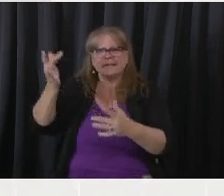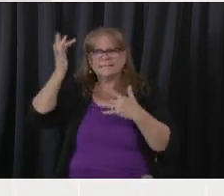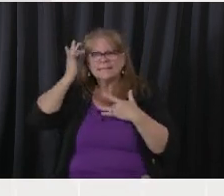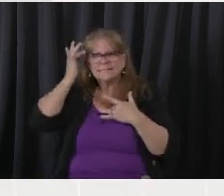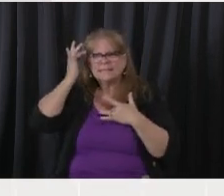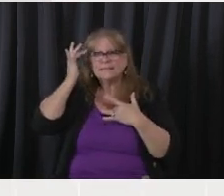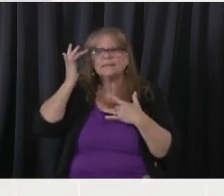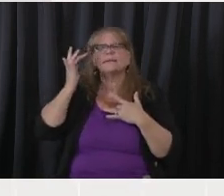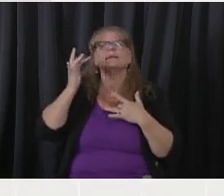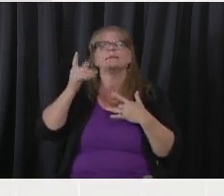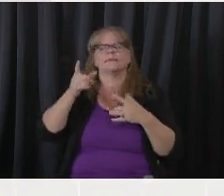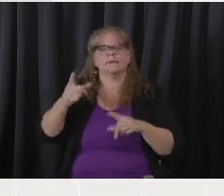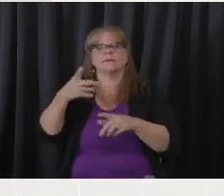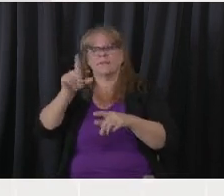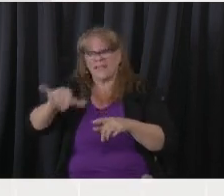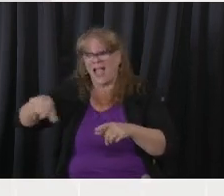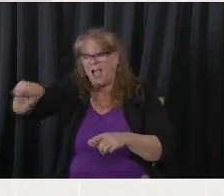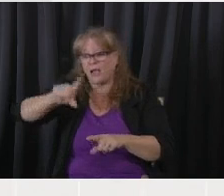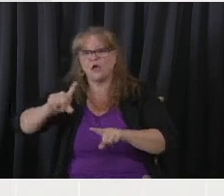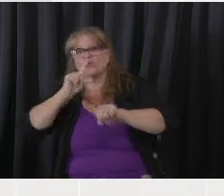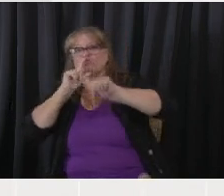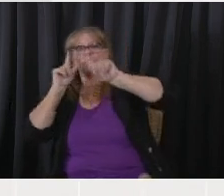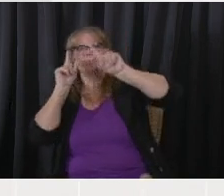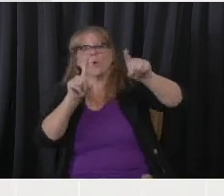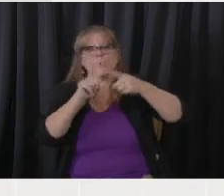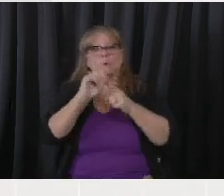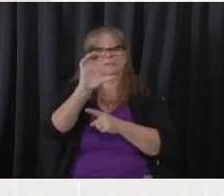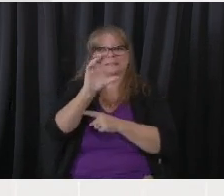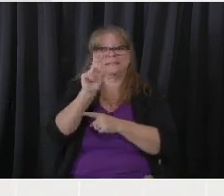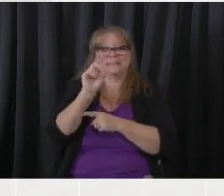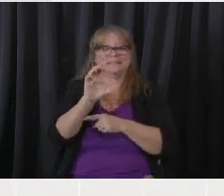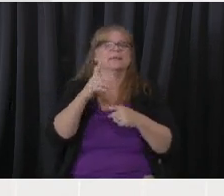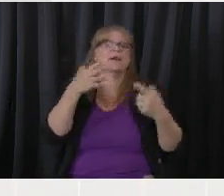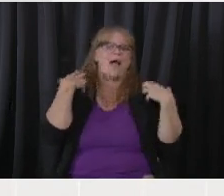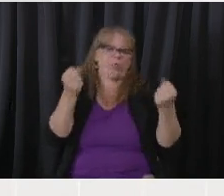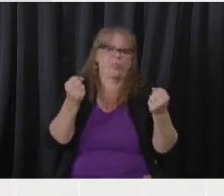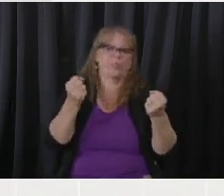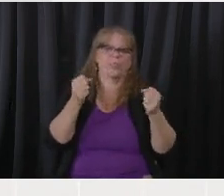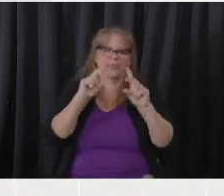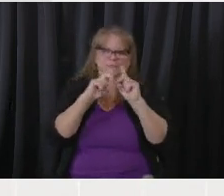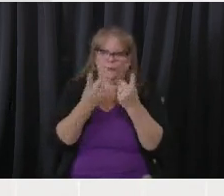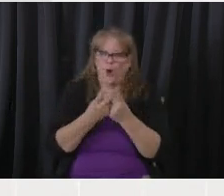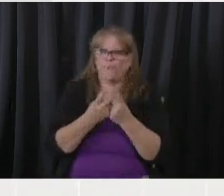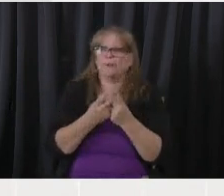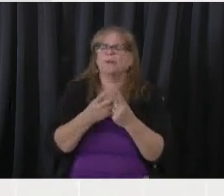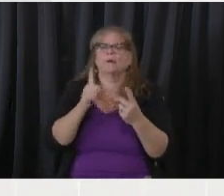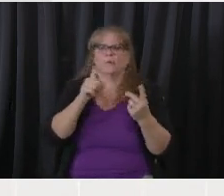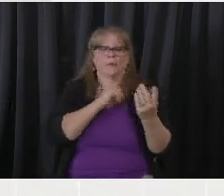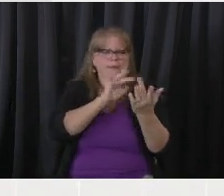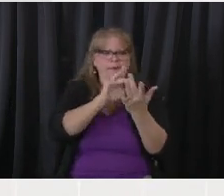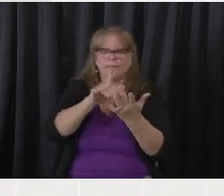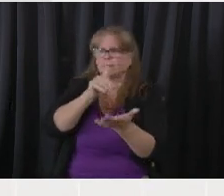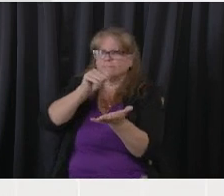intervene on those cases, do case investigation and contact tracing work, and really intervene and prevent additional disease transmission from occurring. Next